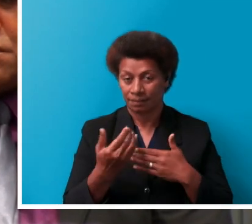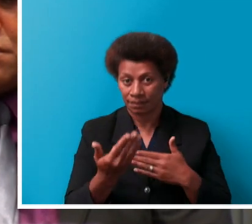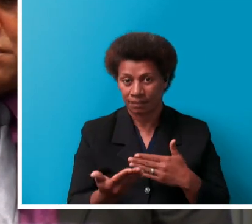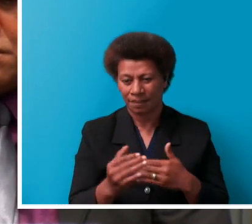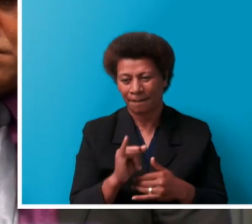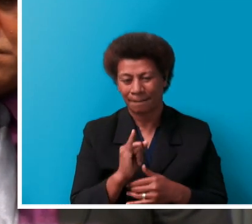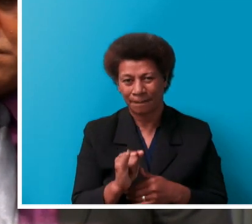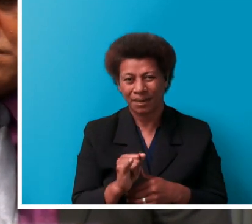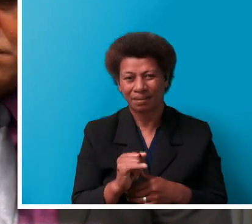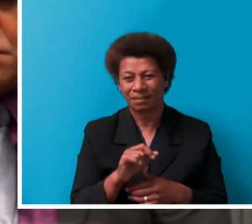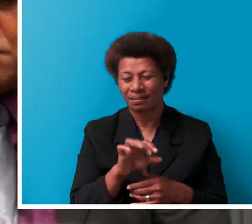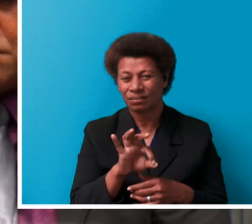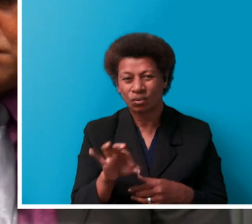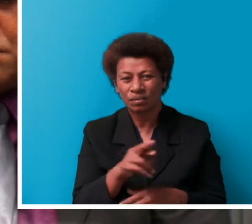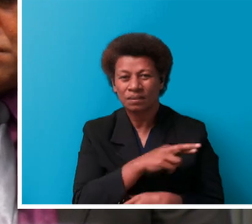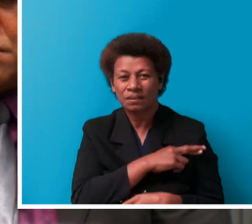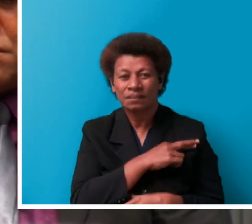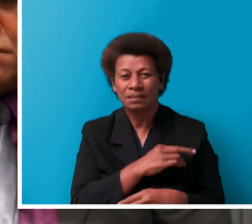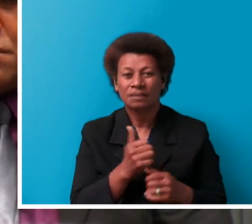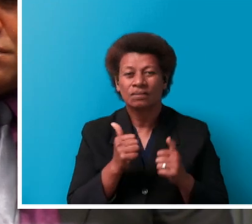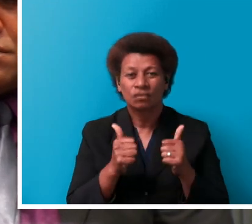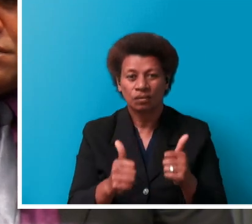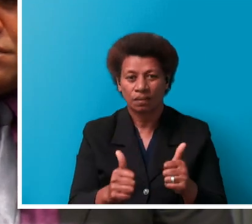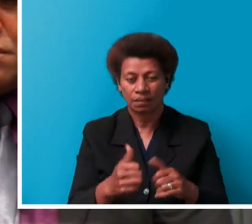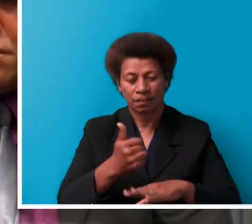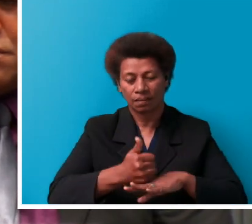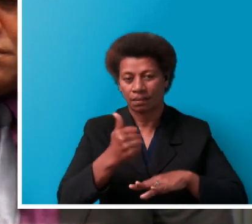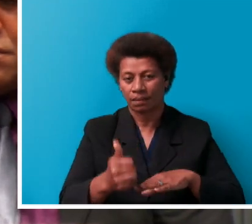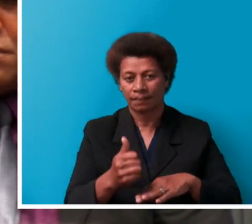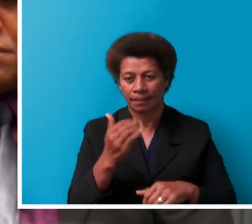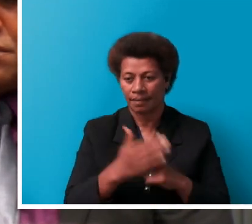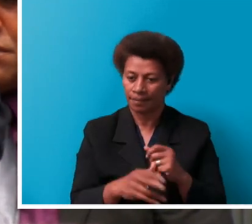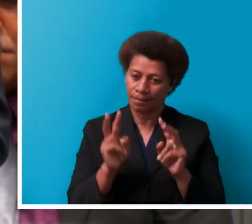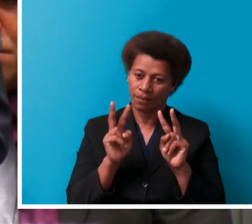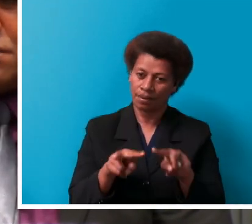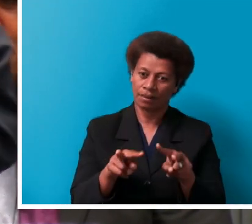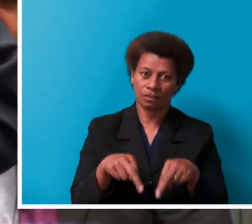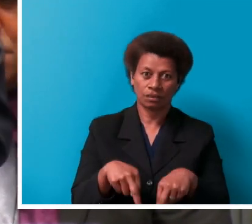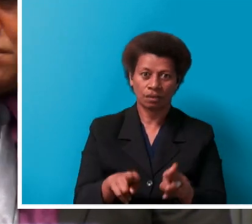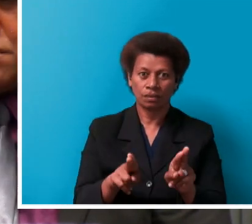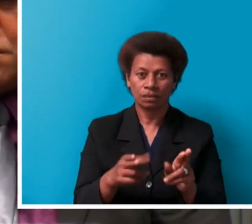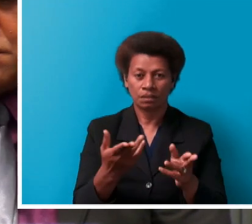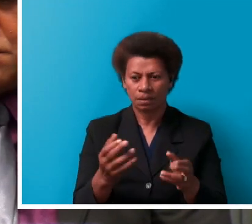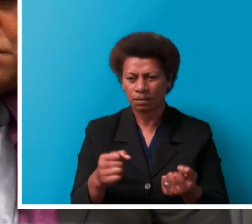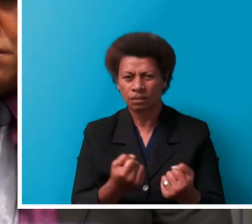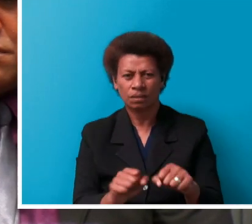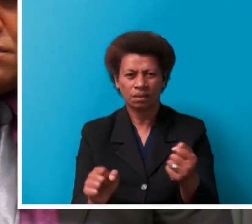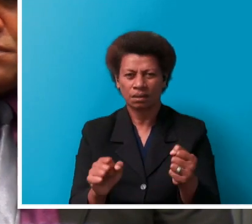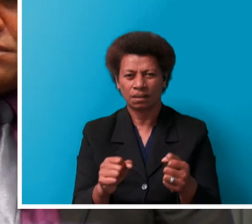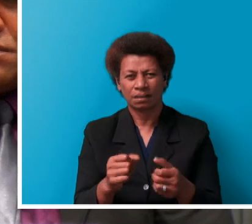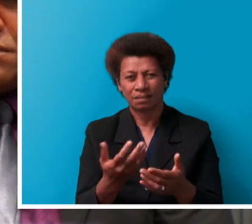and irresponsible drivers. Government will not stand watching our roads and streets becoming killing fields.